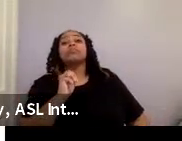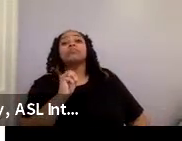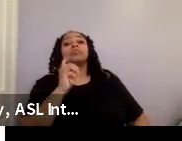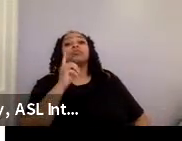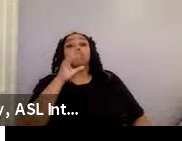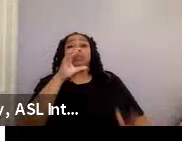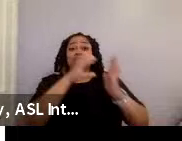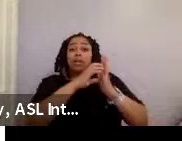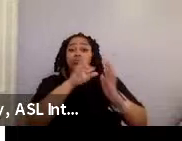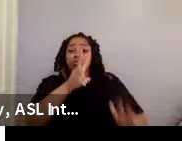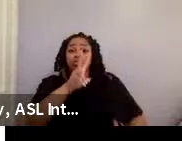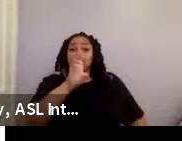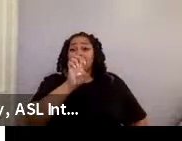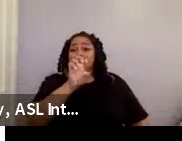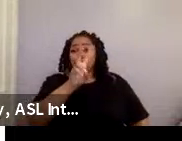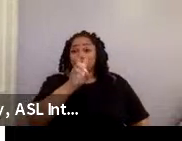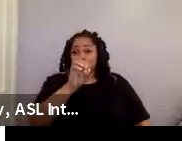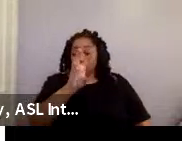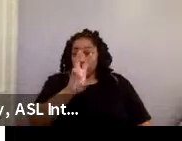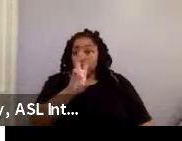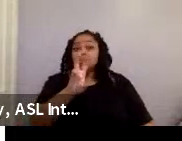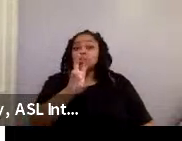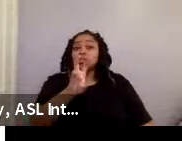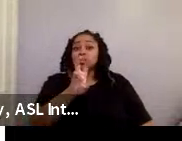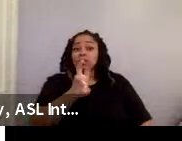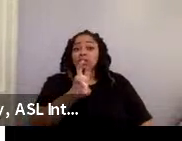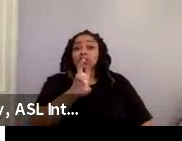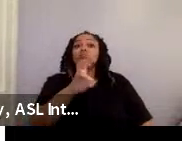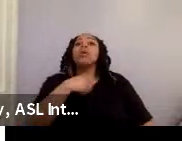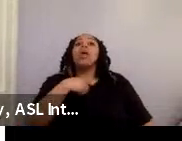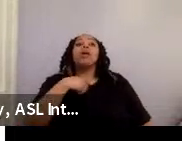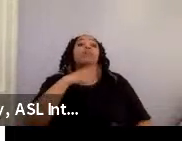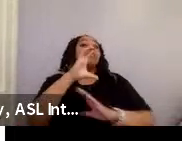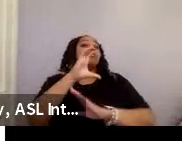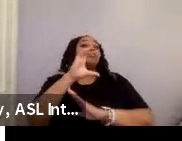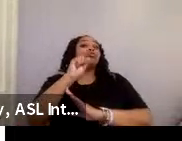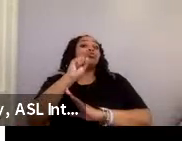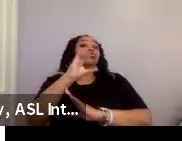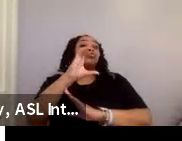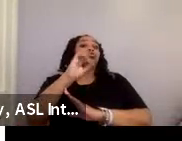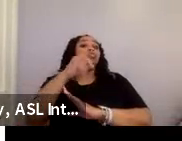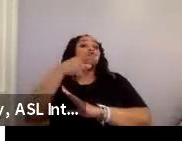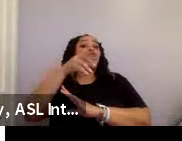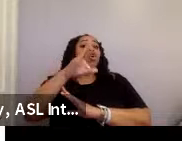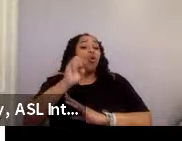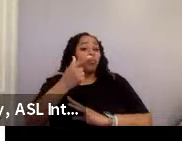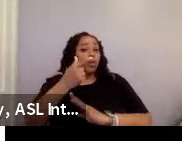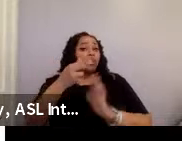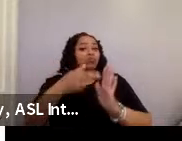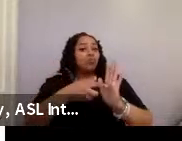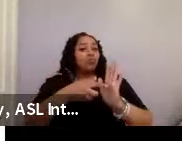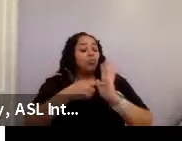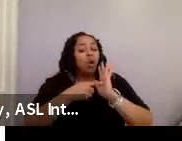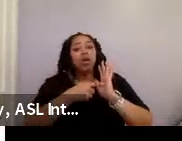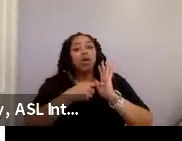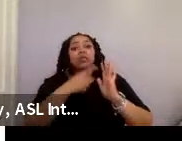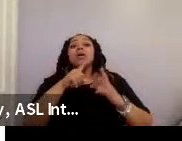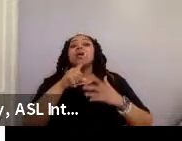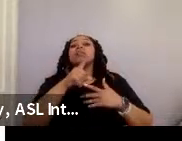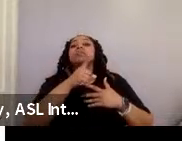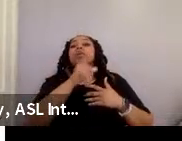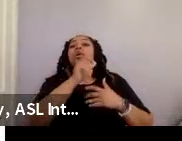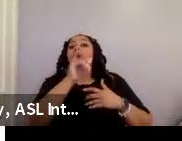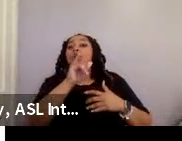2, E206 Hardware, you have scoping requirements that talk about where components of ICT are